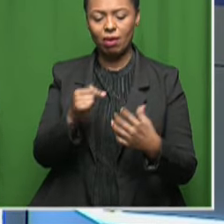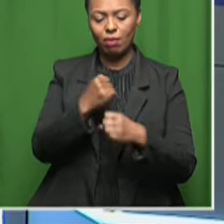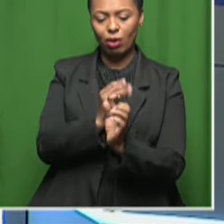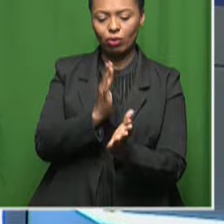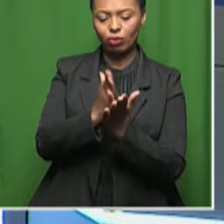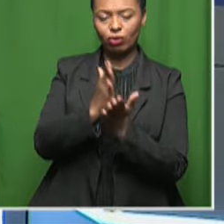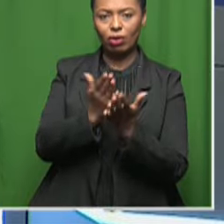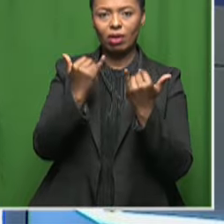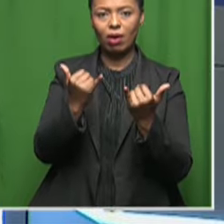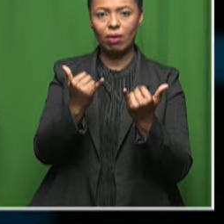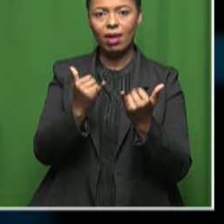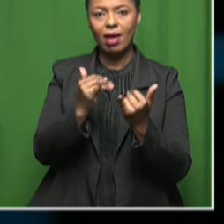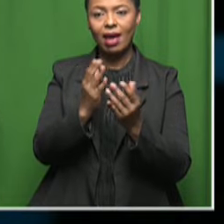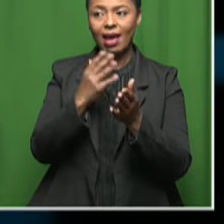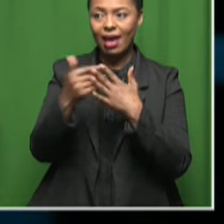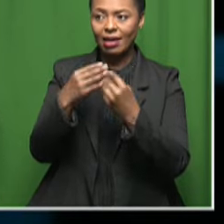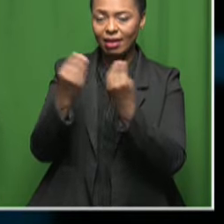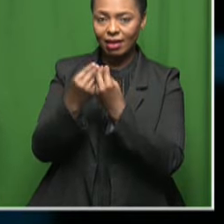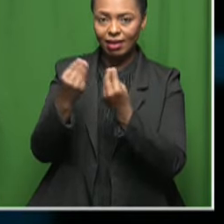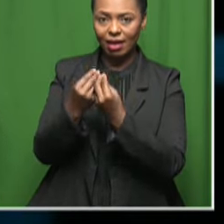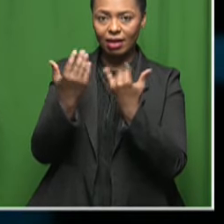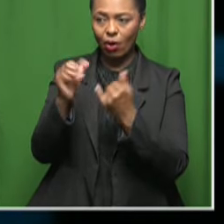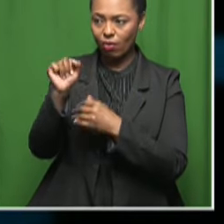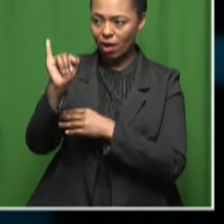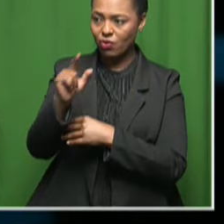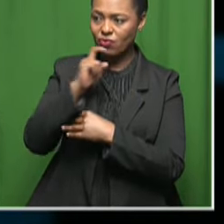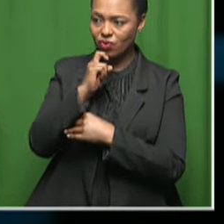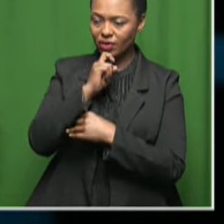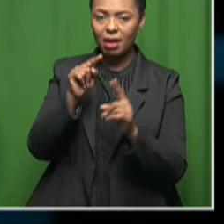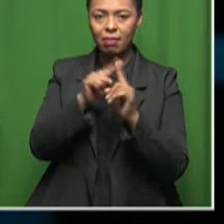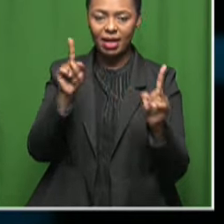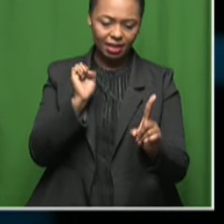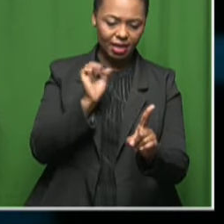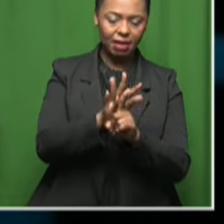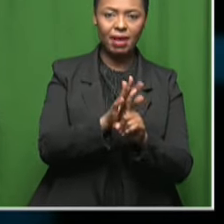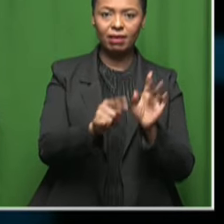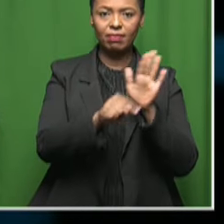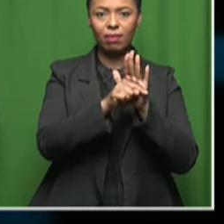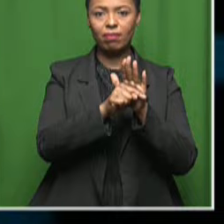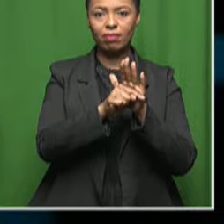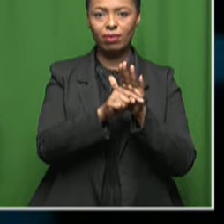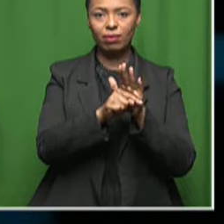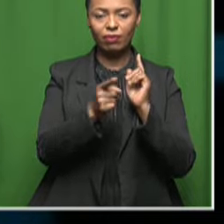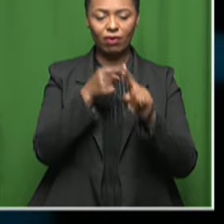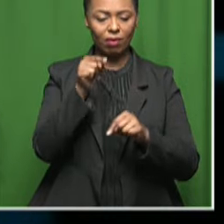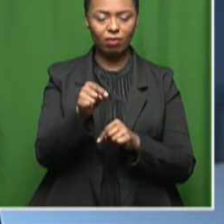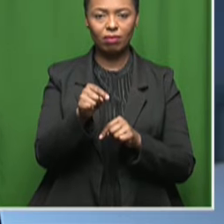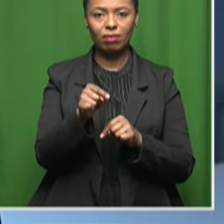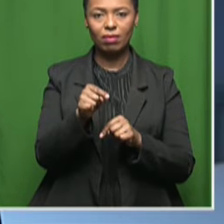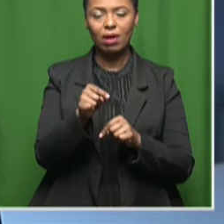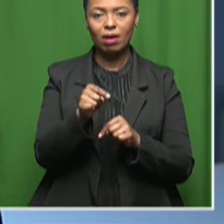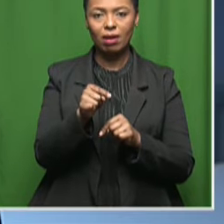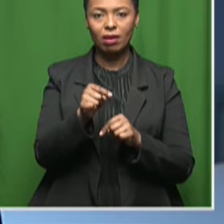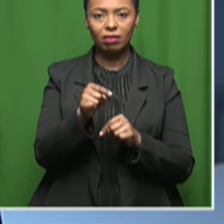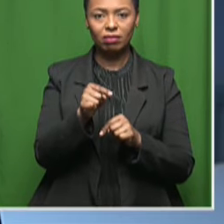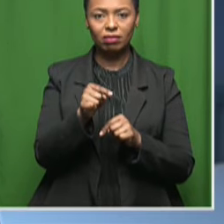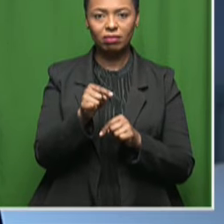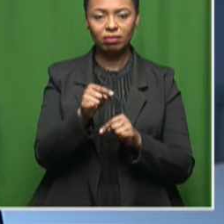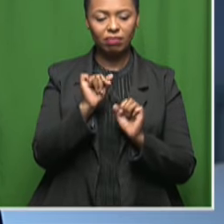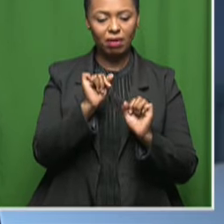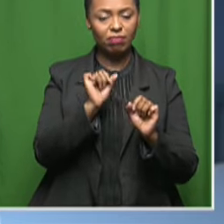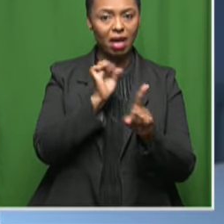ensure that what we take out of the earth is not actually, in the long run, going to be our nemesis? I think the critical thing for us